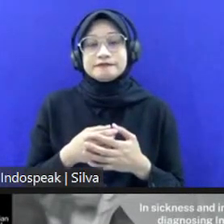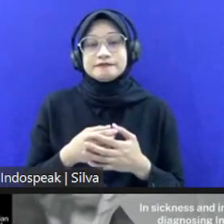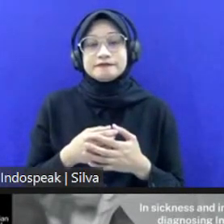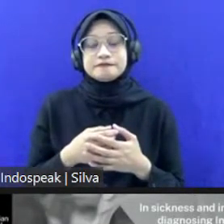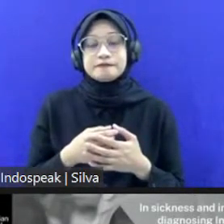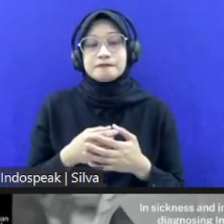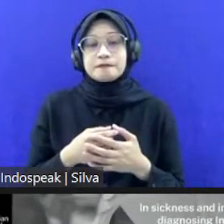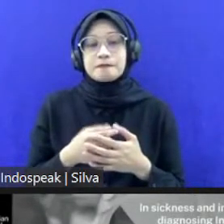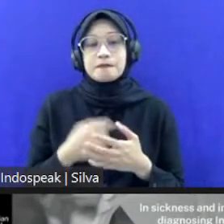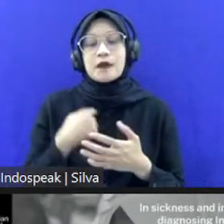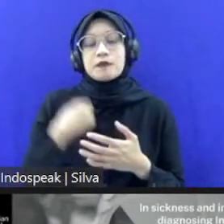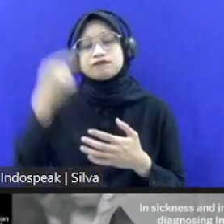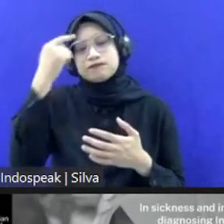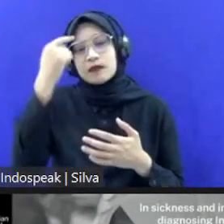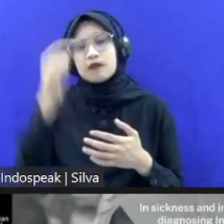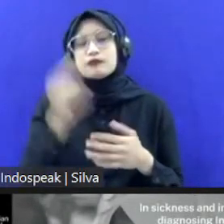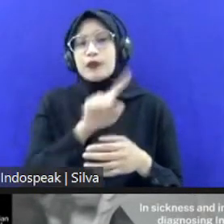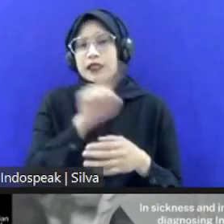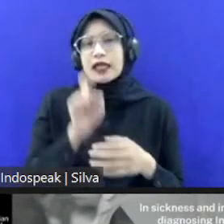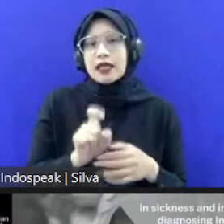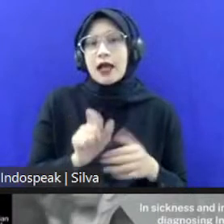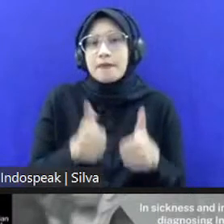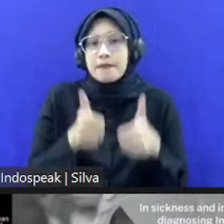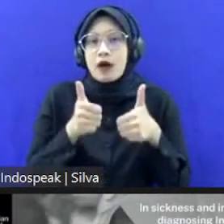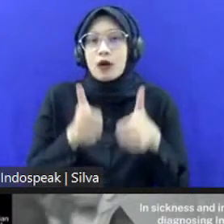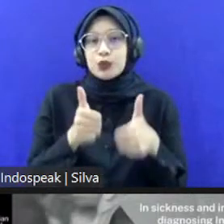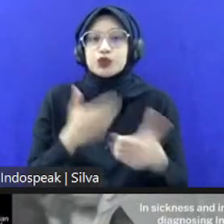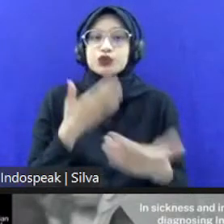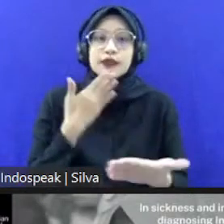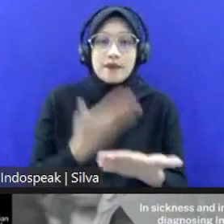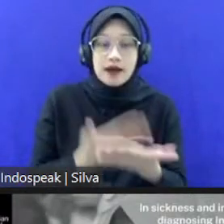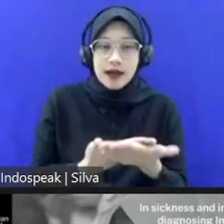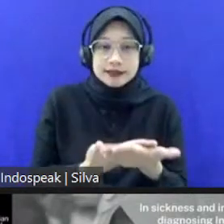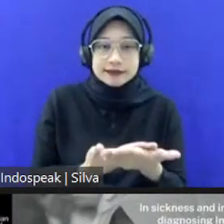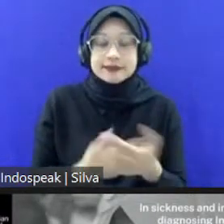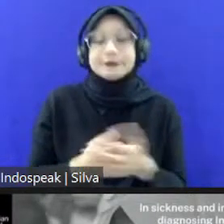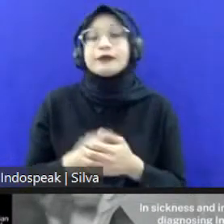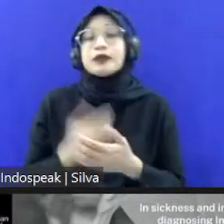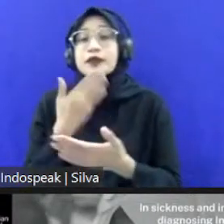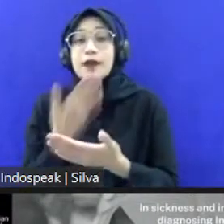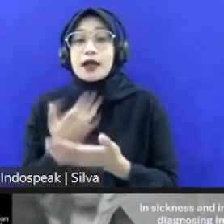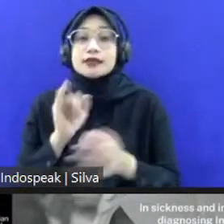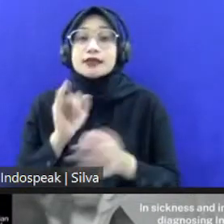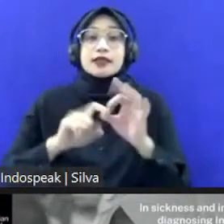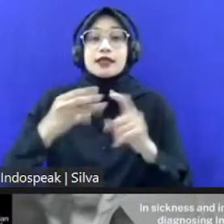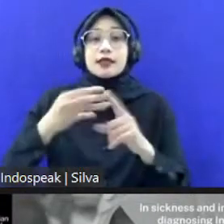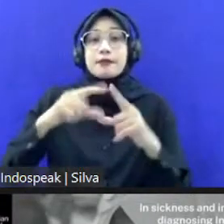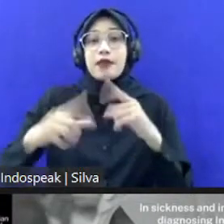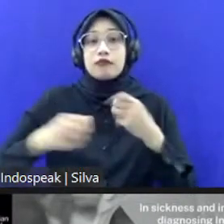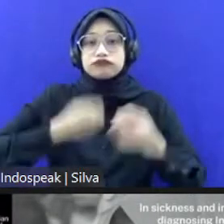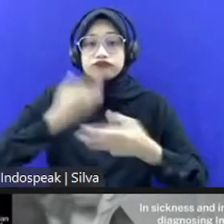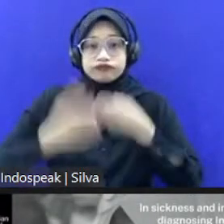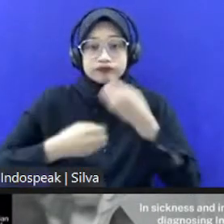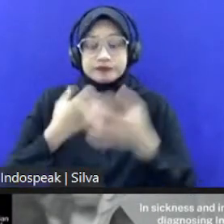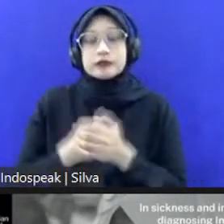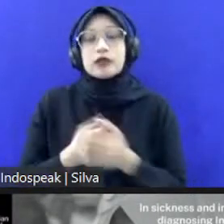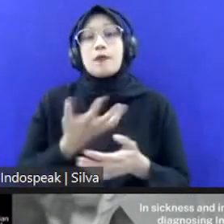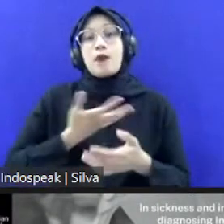So I think, yeah, it's a good question. Thank you so much. And thank you so much, Pak Iqbal, for the explanation. I just want to